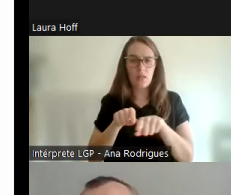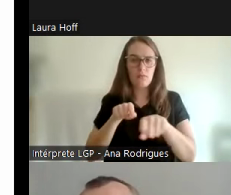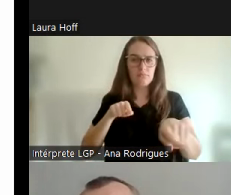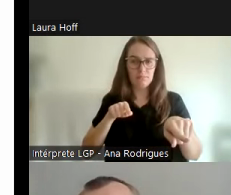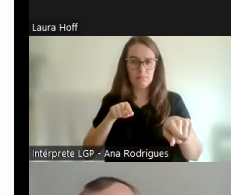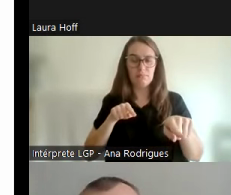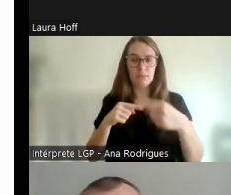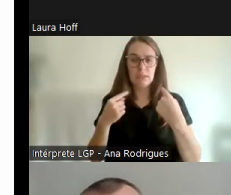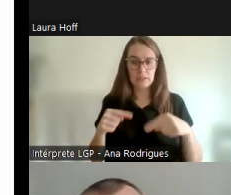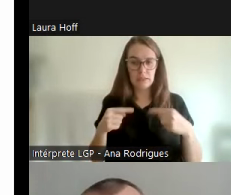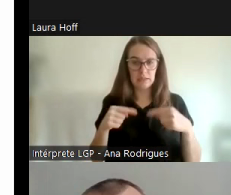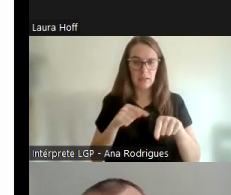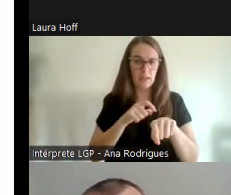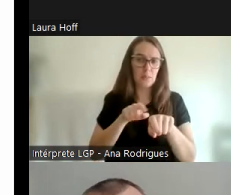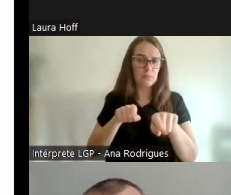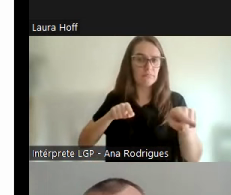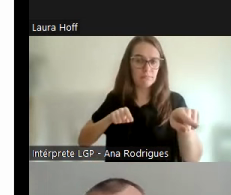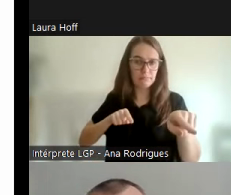There's